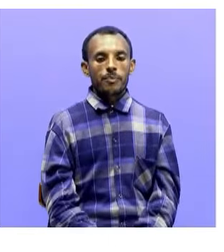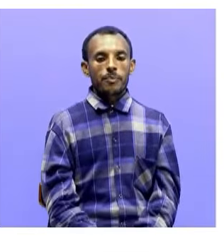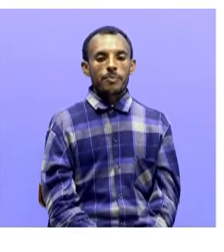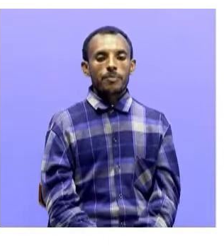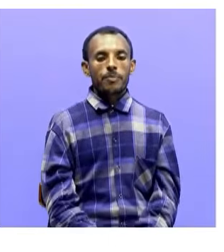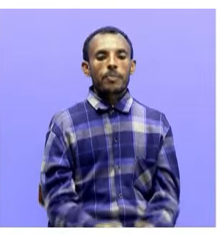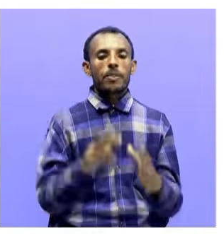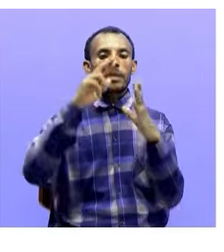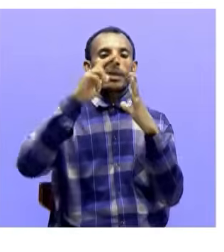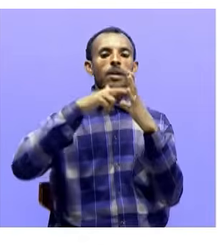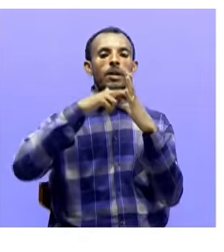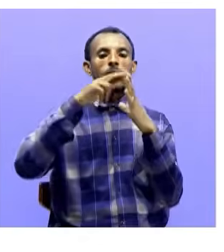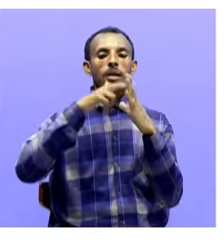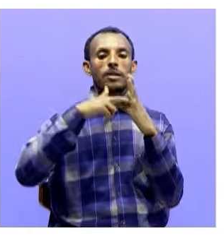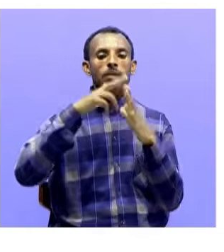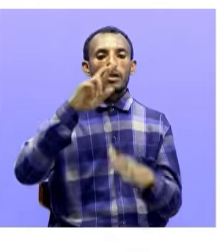Range